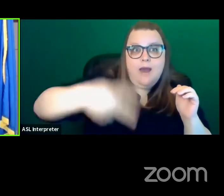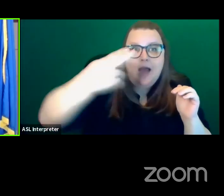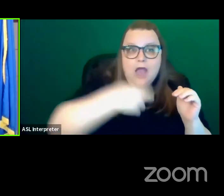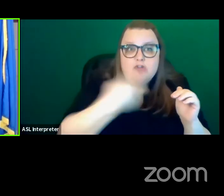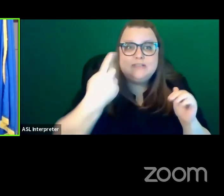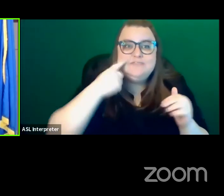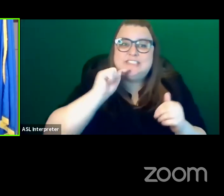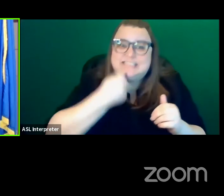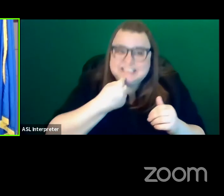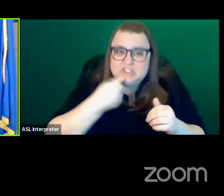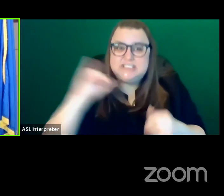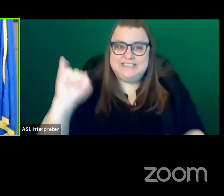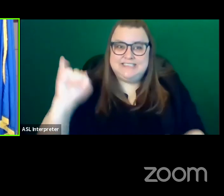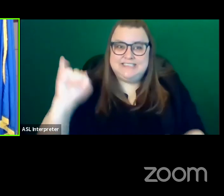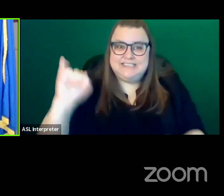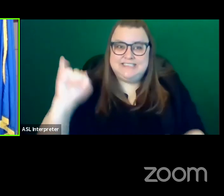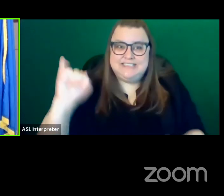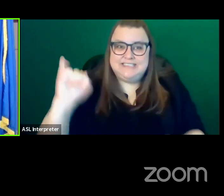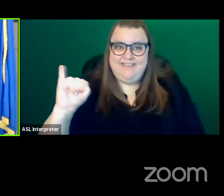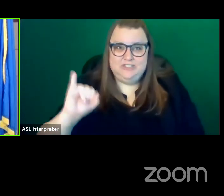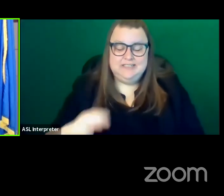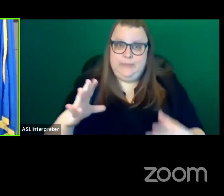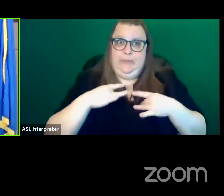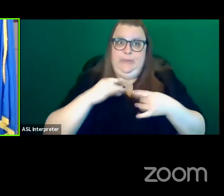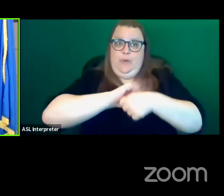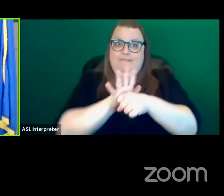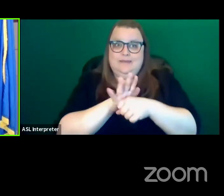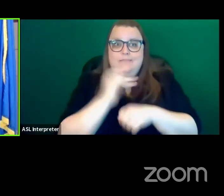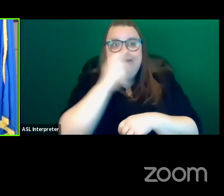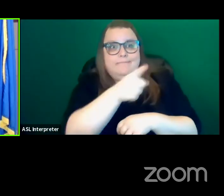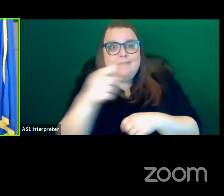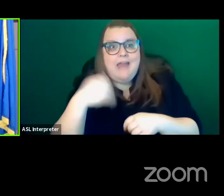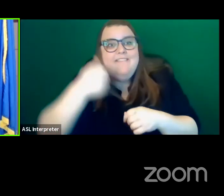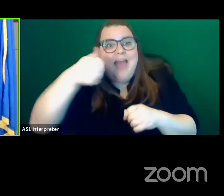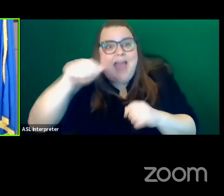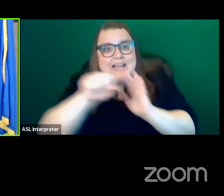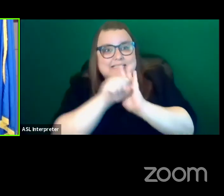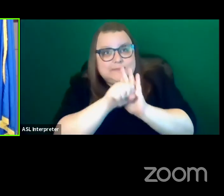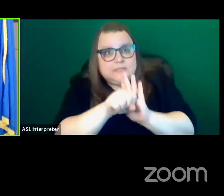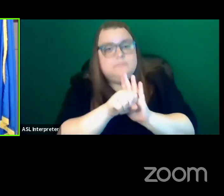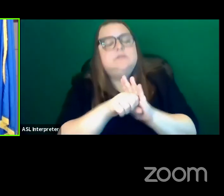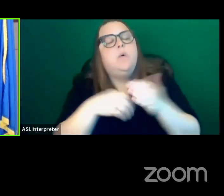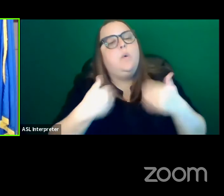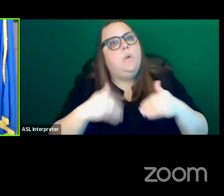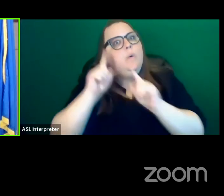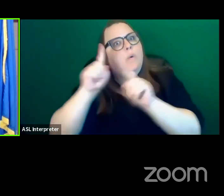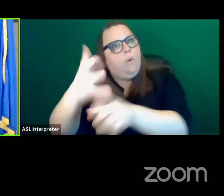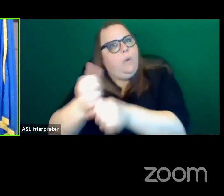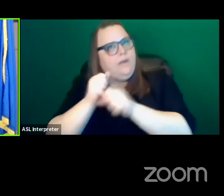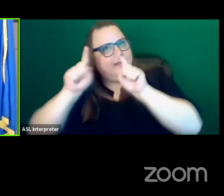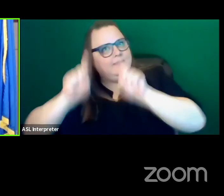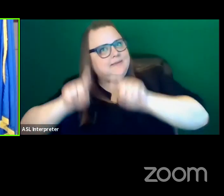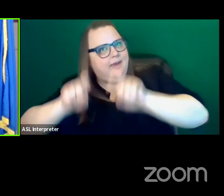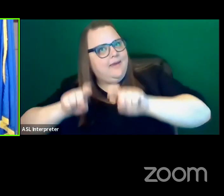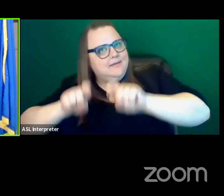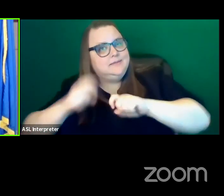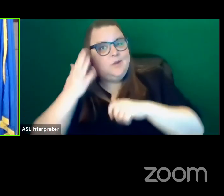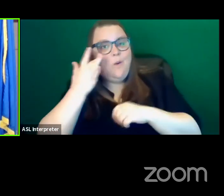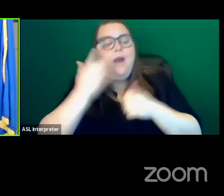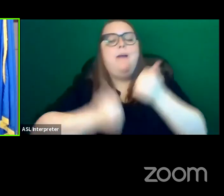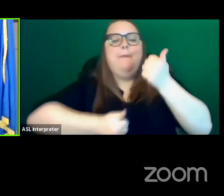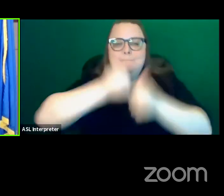infection. If you develop any symptoms, you must be tested immediately, as the majority of therapeutics work